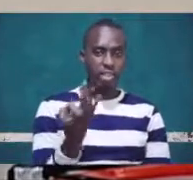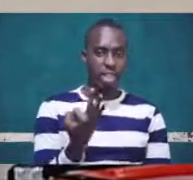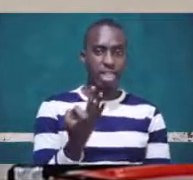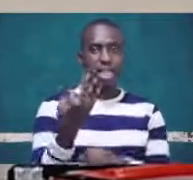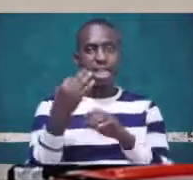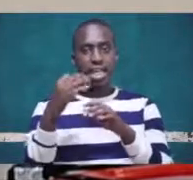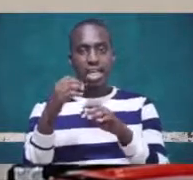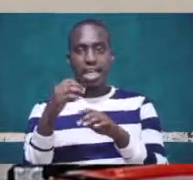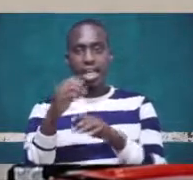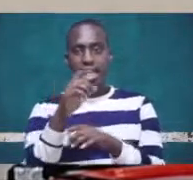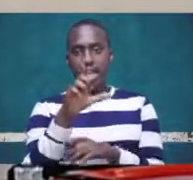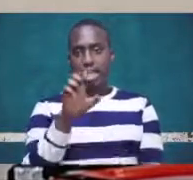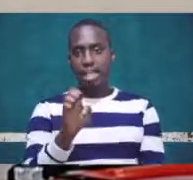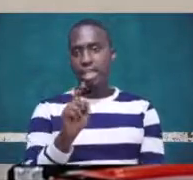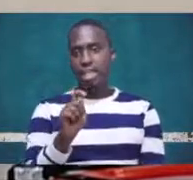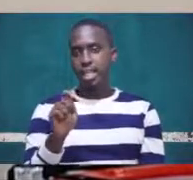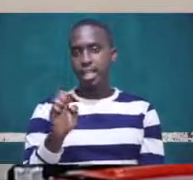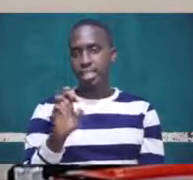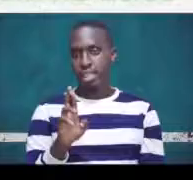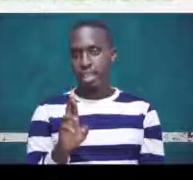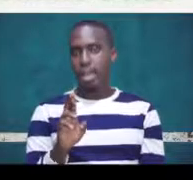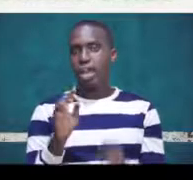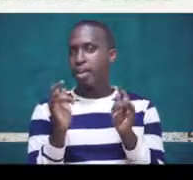3-letter section?